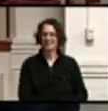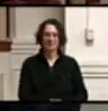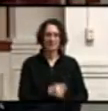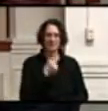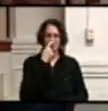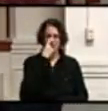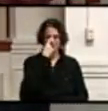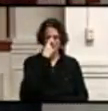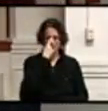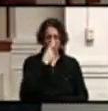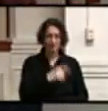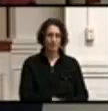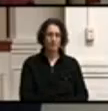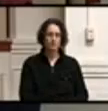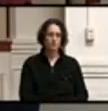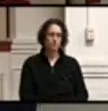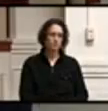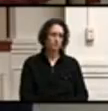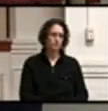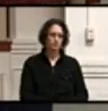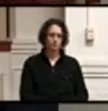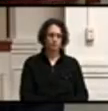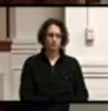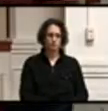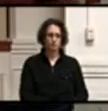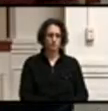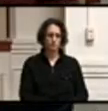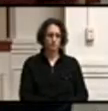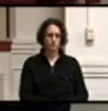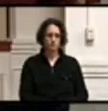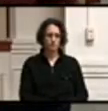In elevation, let me see. I'm